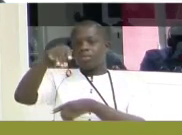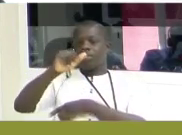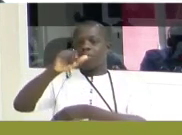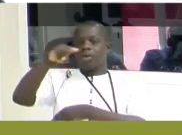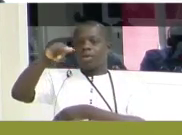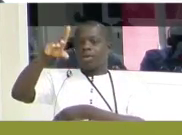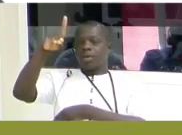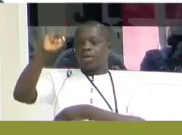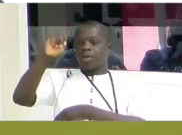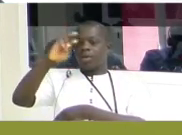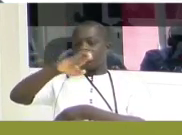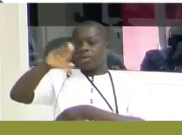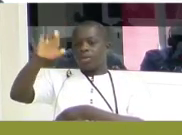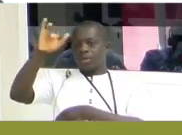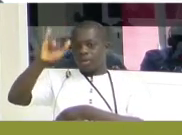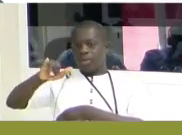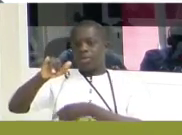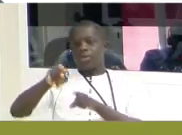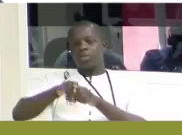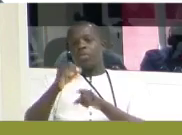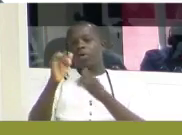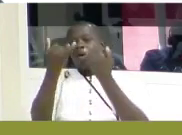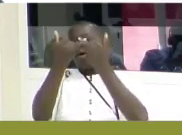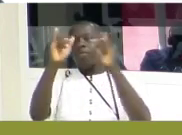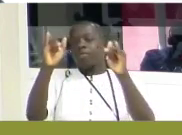me that the Freedom newspaper has been hacked.